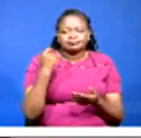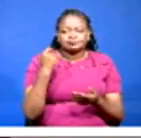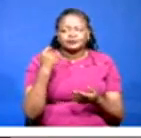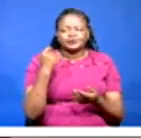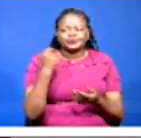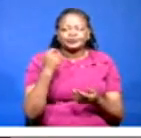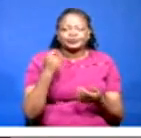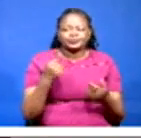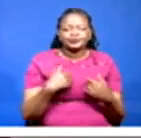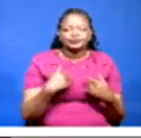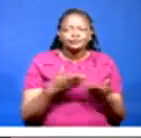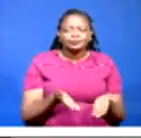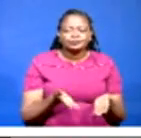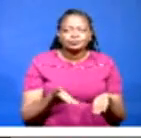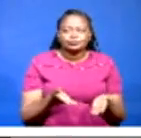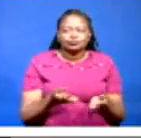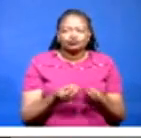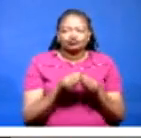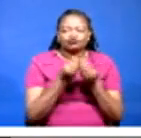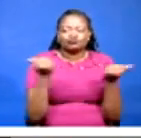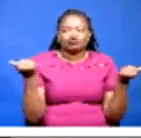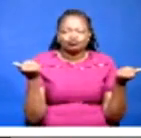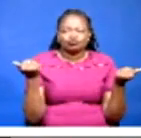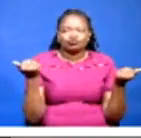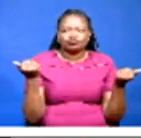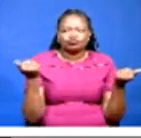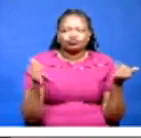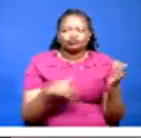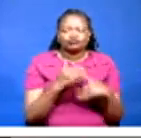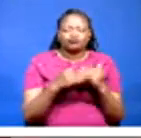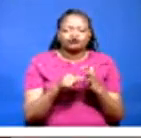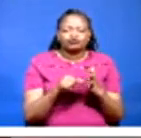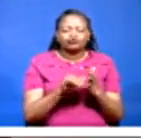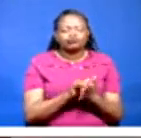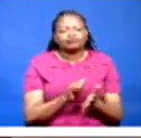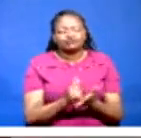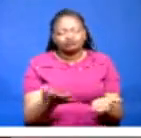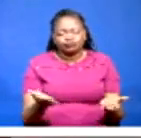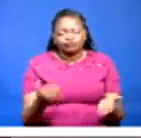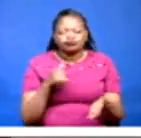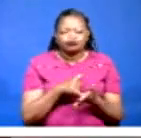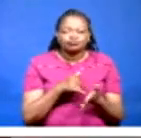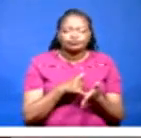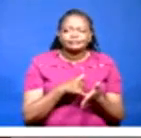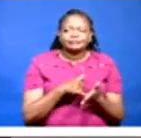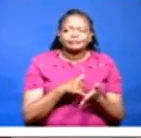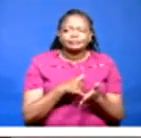we have now sorted out all the issues that encumbered our